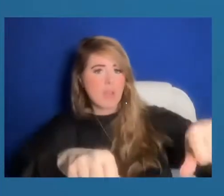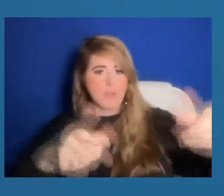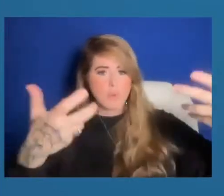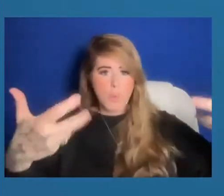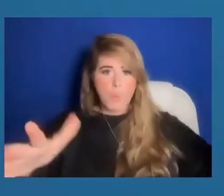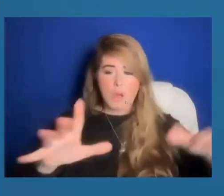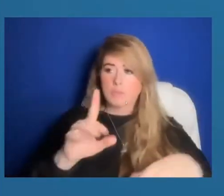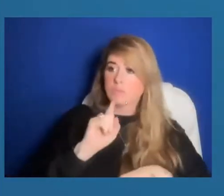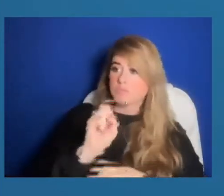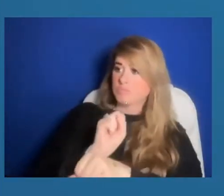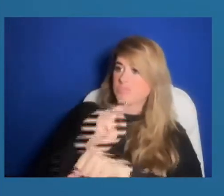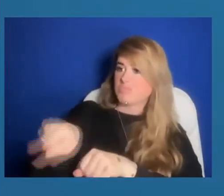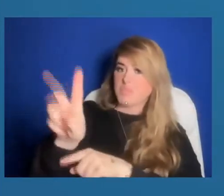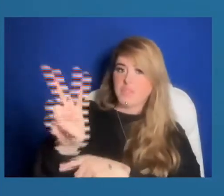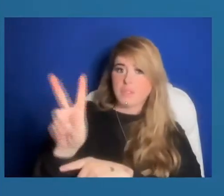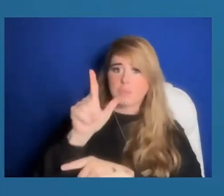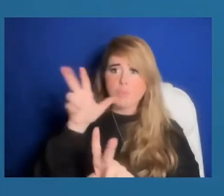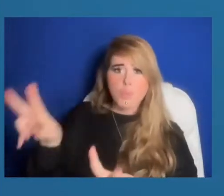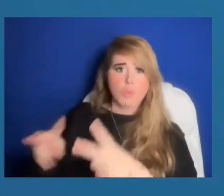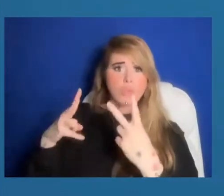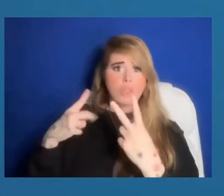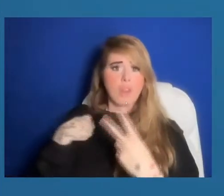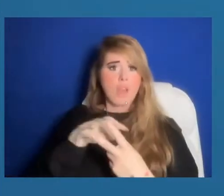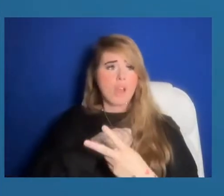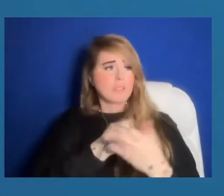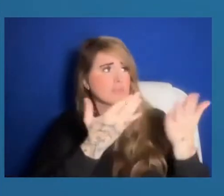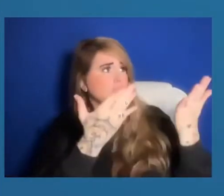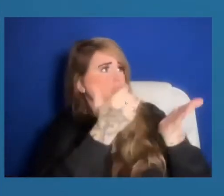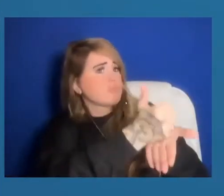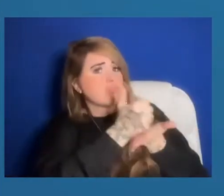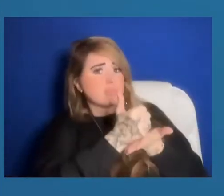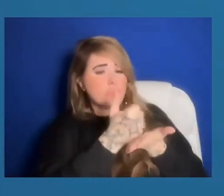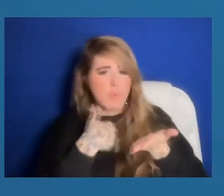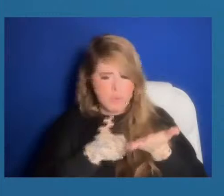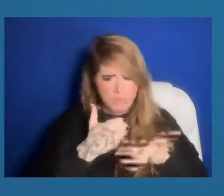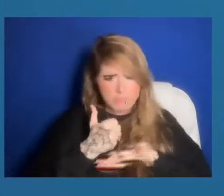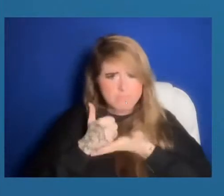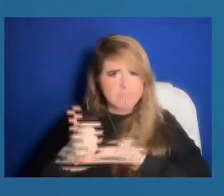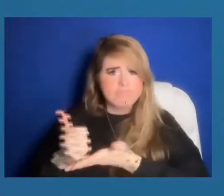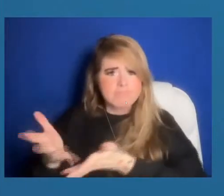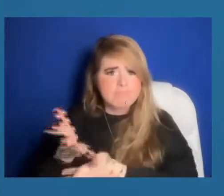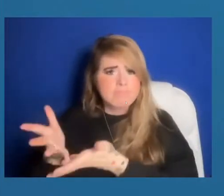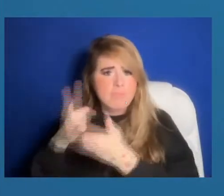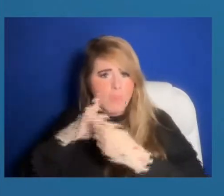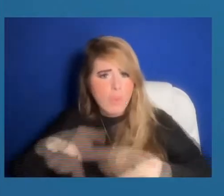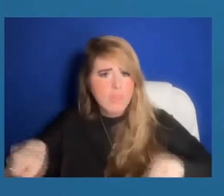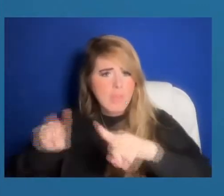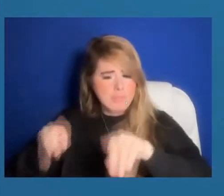case that look to all of us to bring justice and safety to each of them.